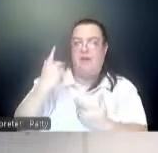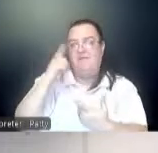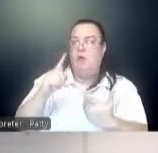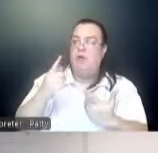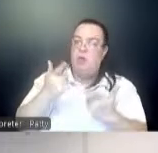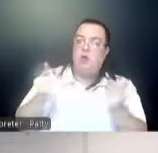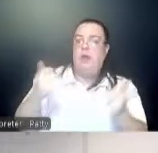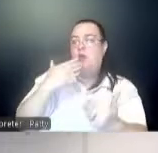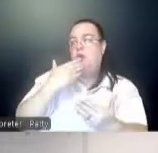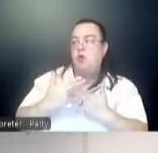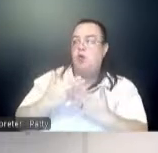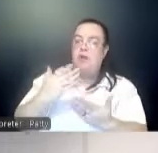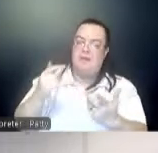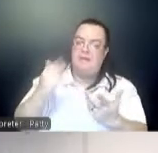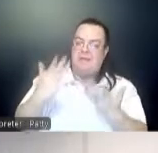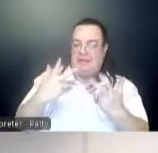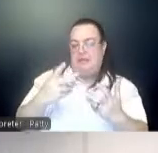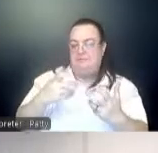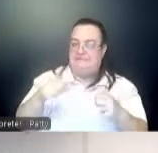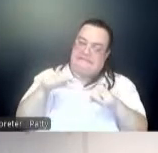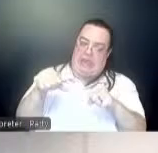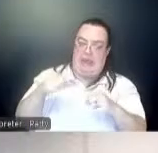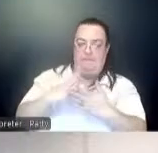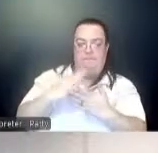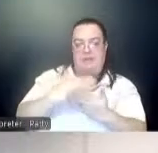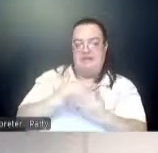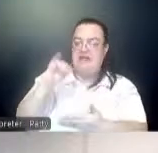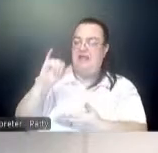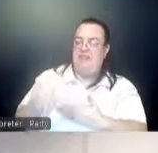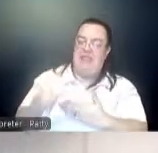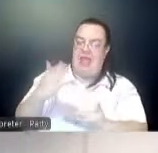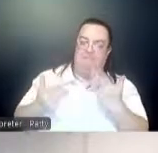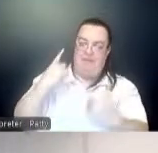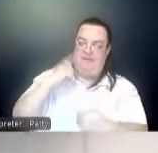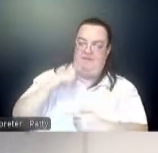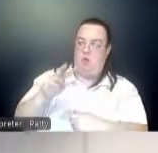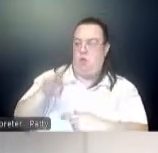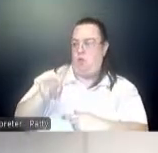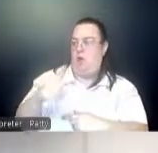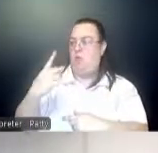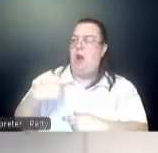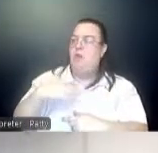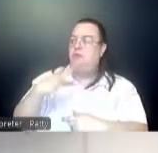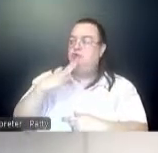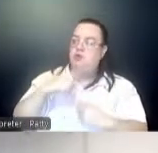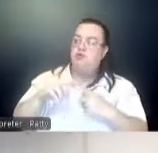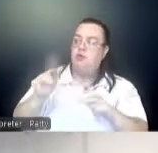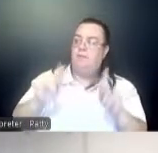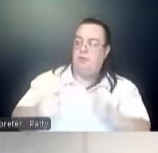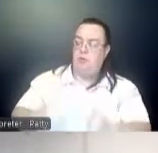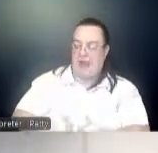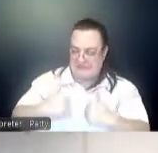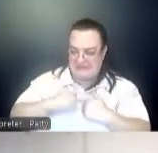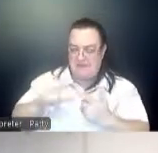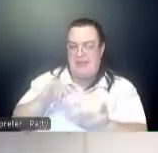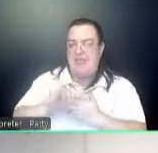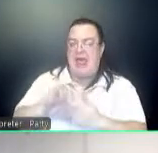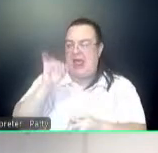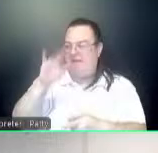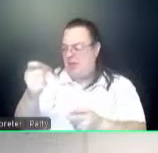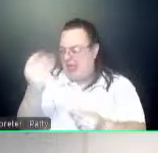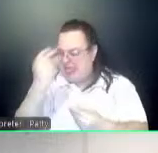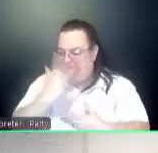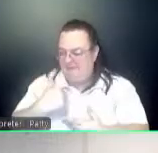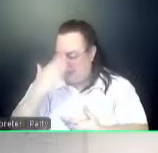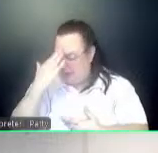That might be something that we can scratch. I'll talk with the residents about that, but if you can get that to me, I'd really appreciate it.